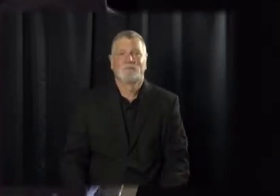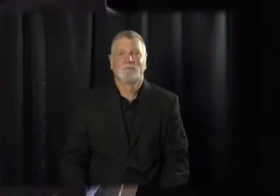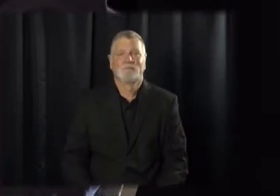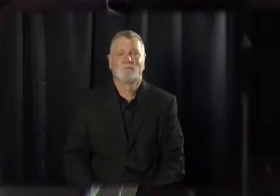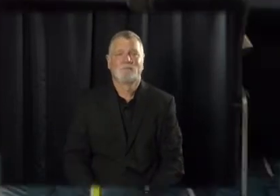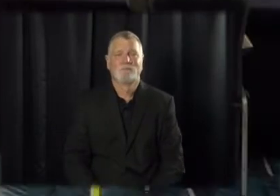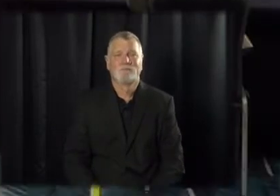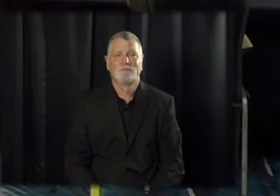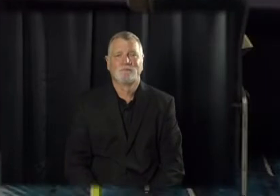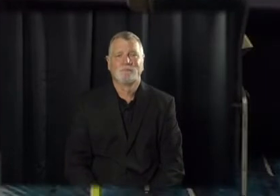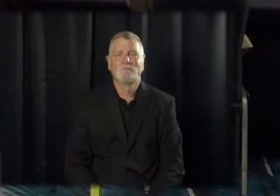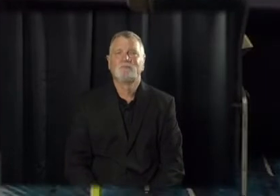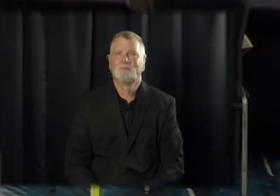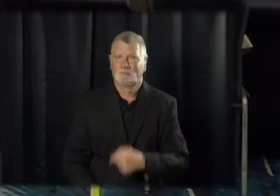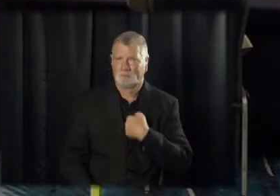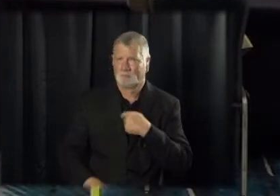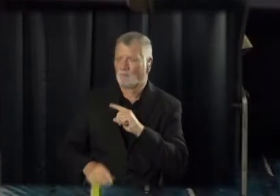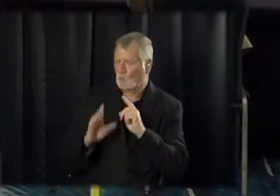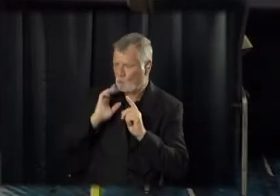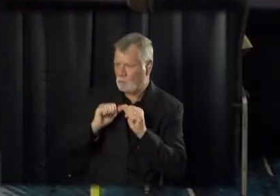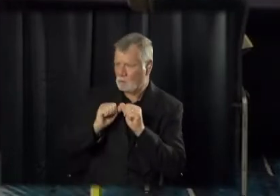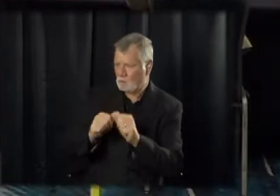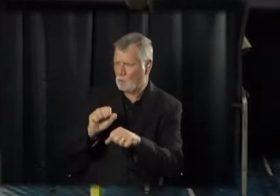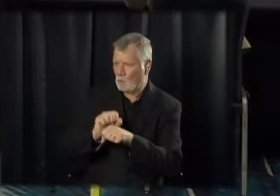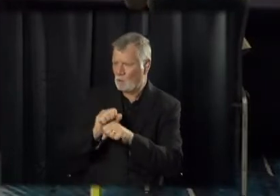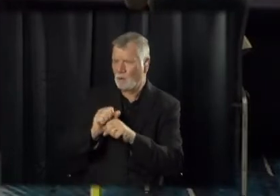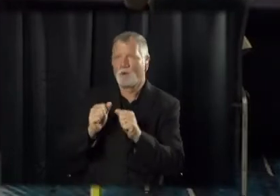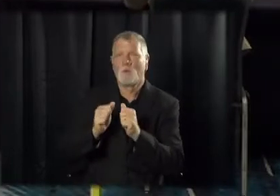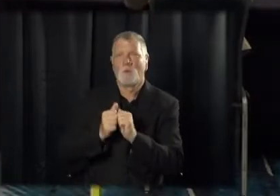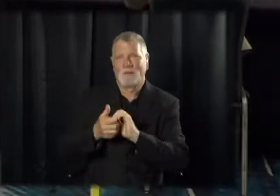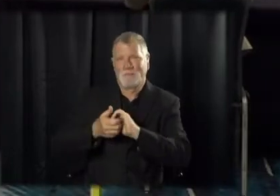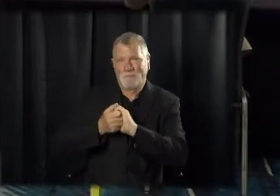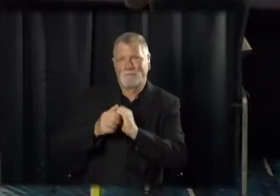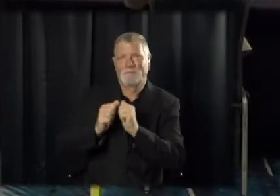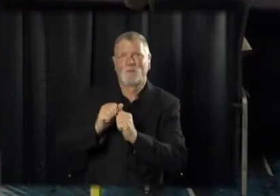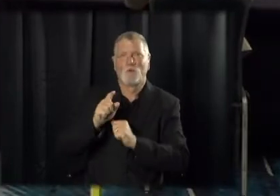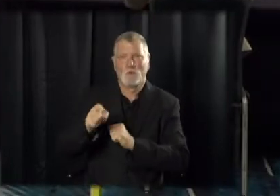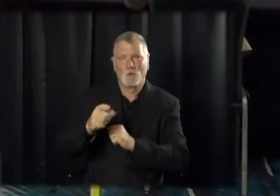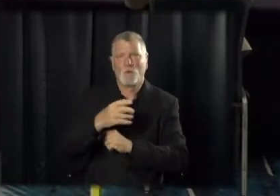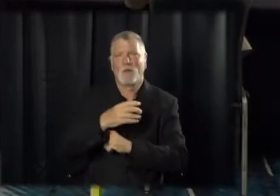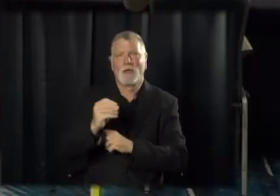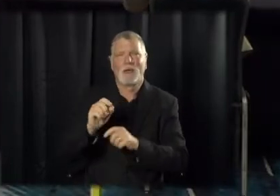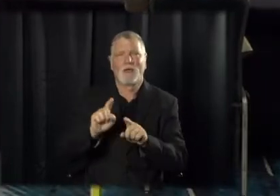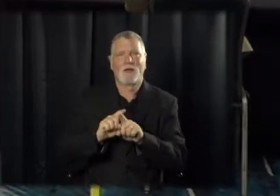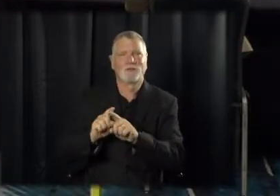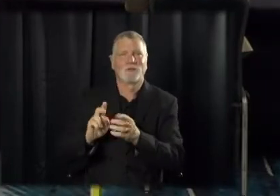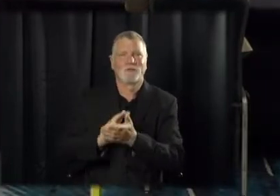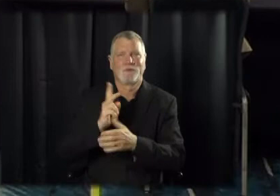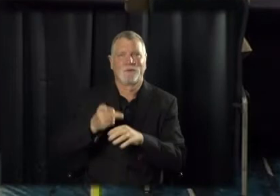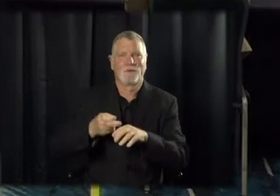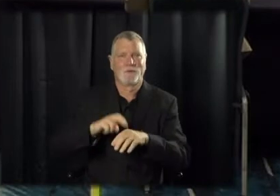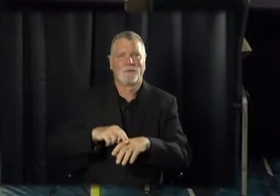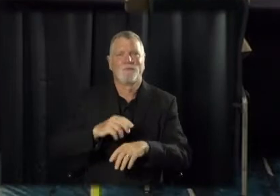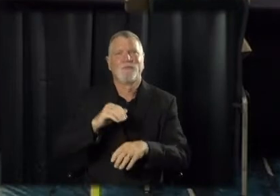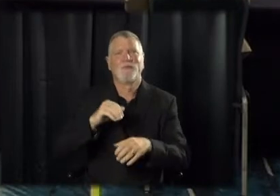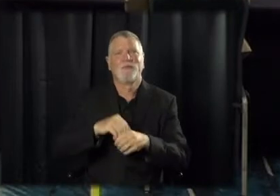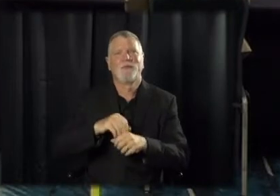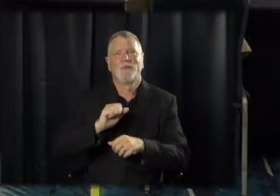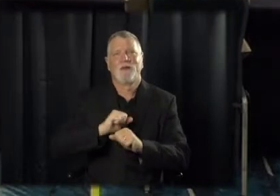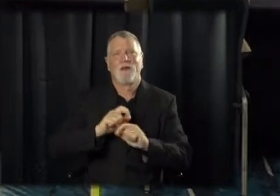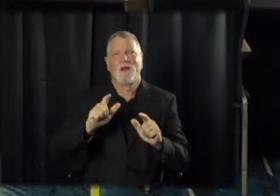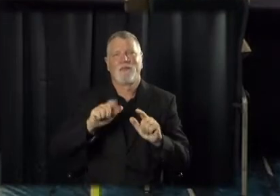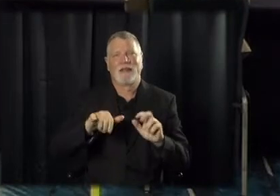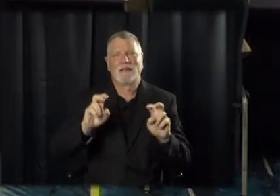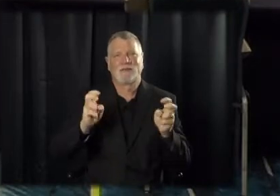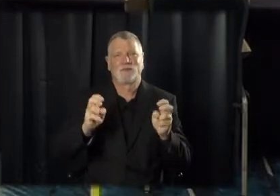Thank you, Governor. And we most certainly will continue working closely both with you and with the University of Puerto Rico on all of